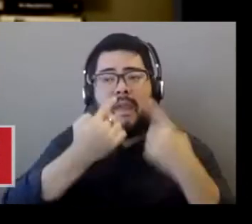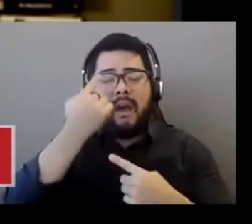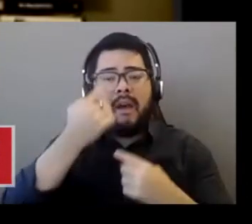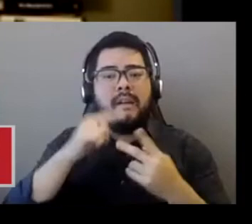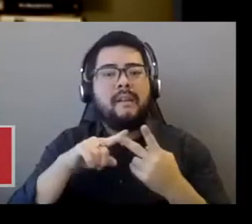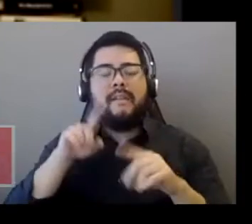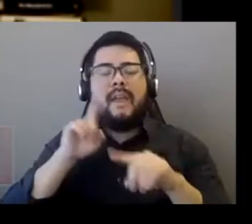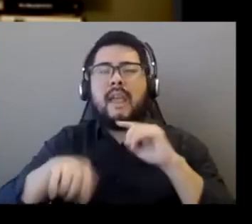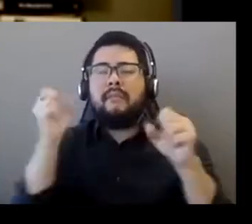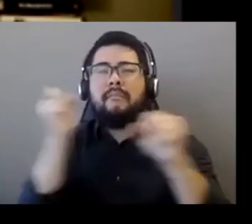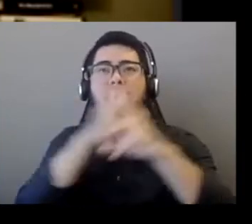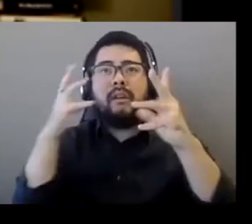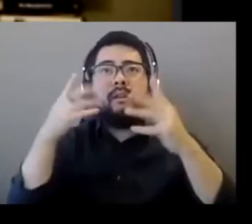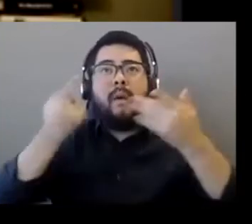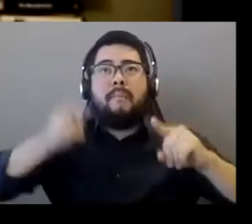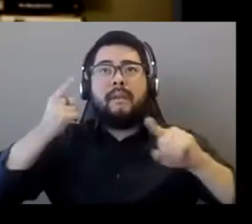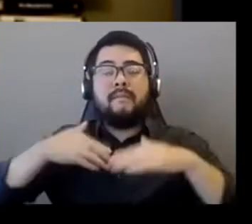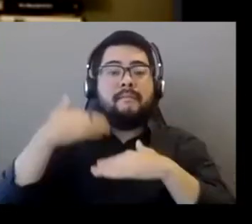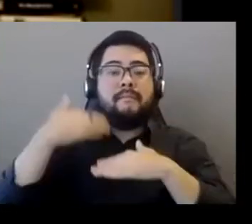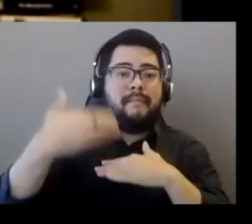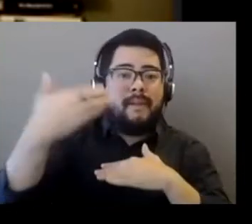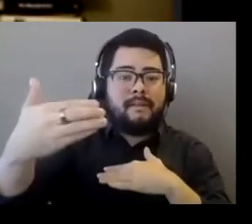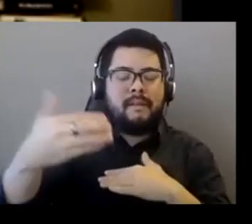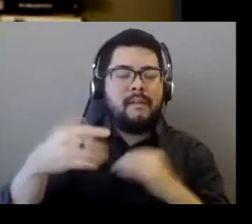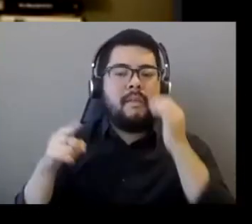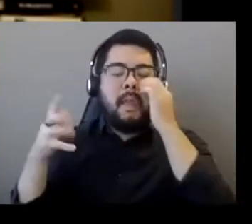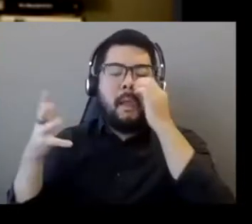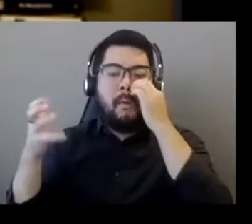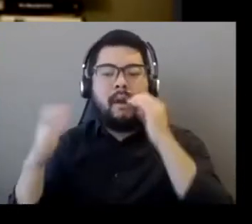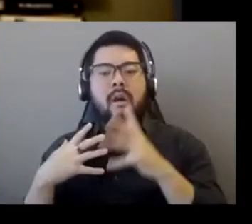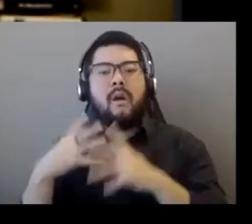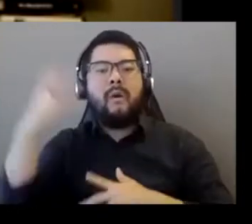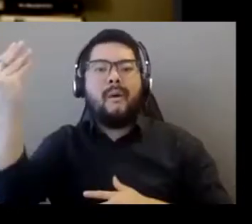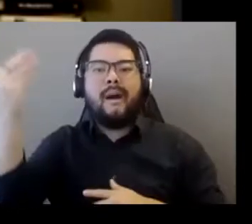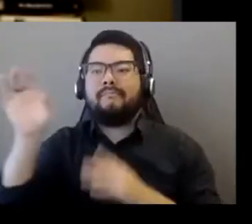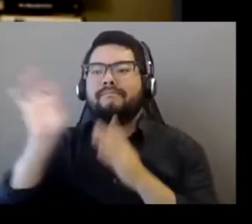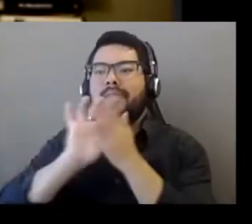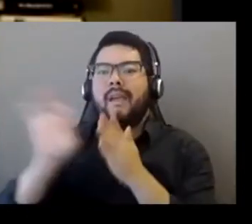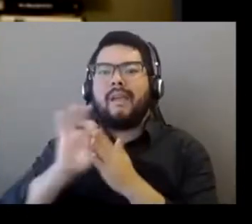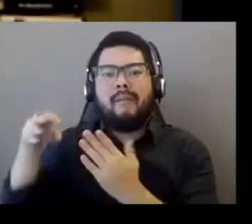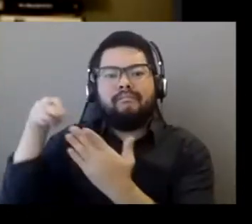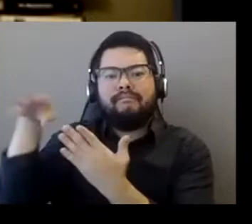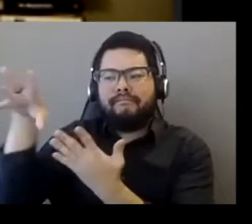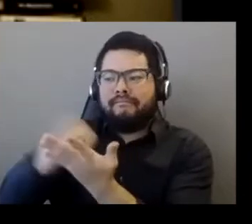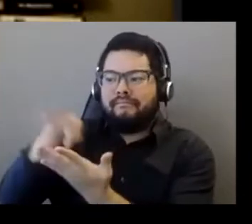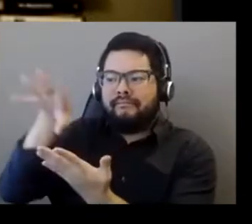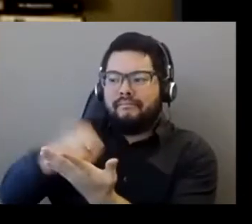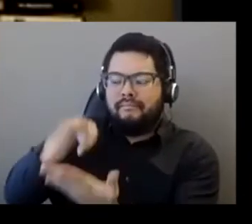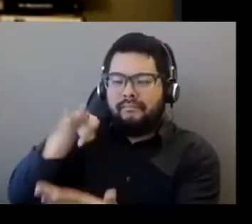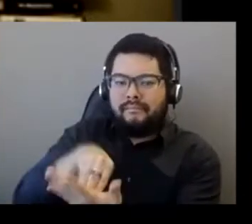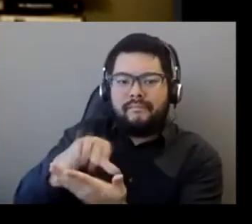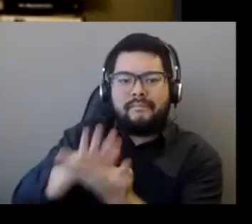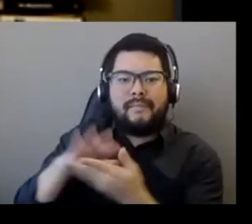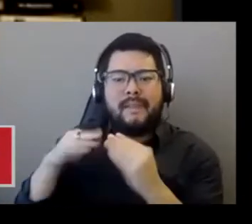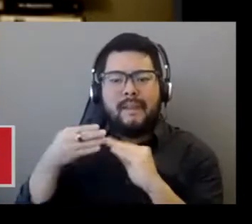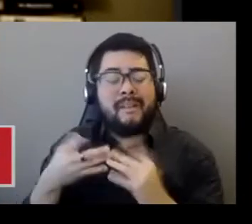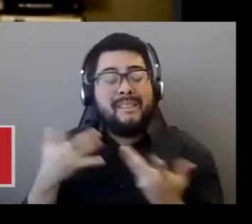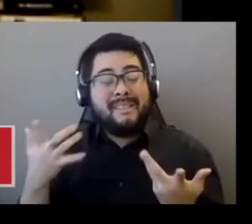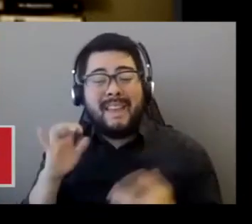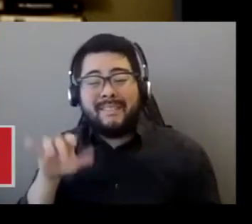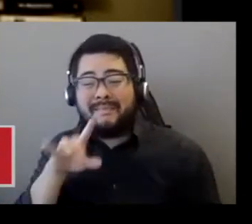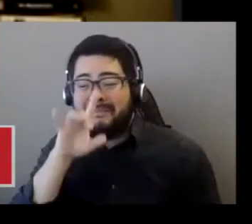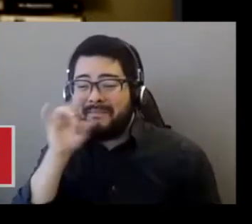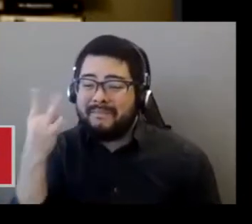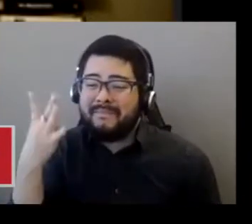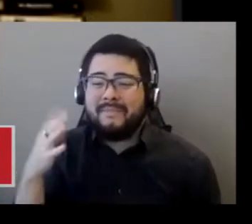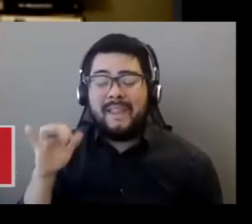next horizon. All they want to do is go outside and count numbers. God, this is the tradition of Du Bois. What are you